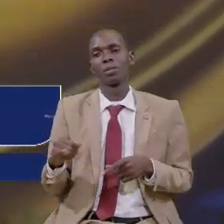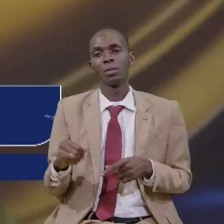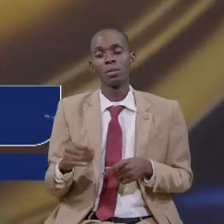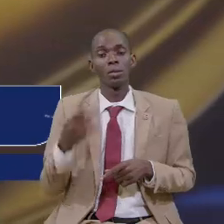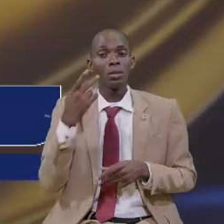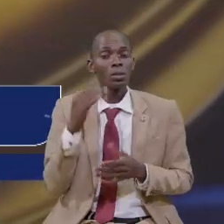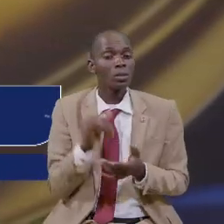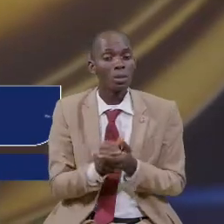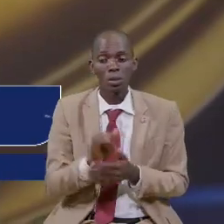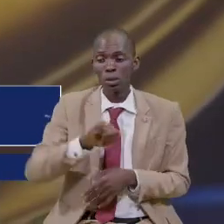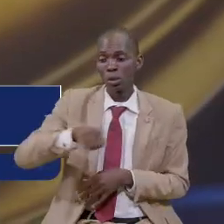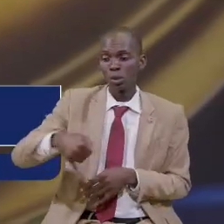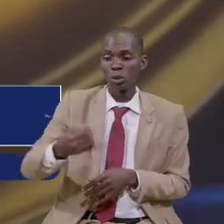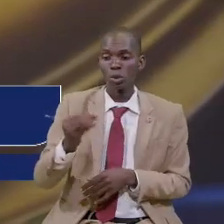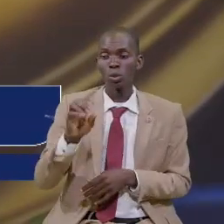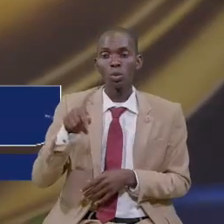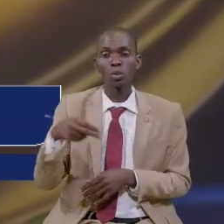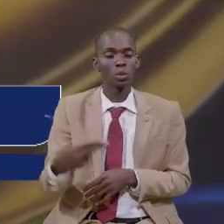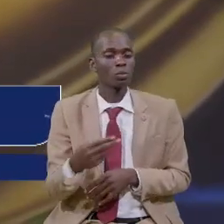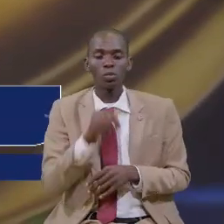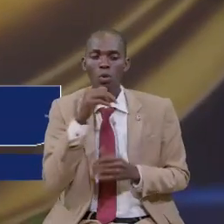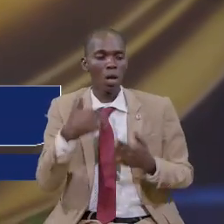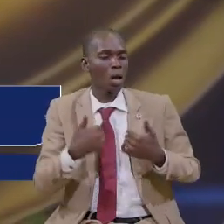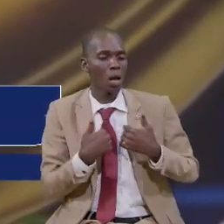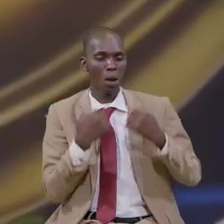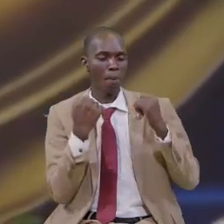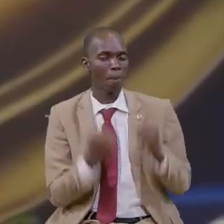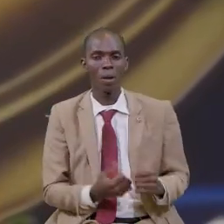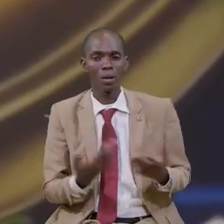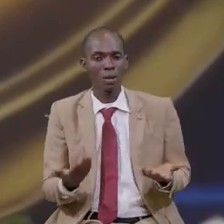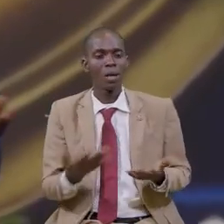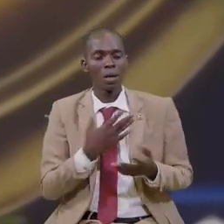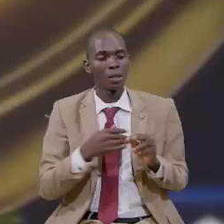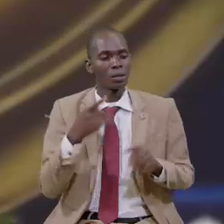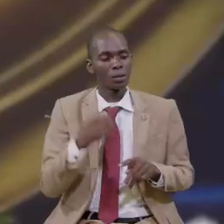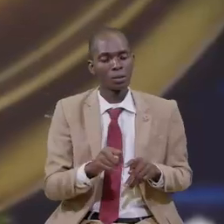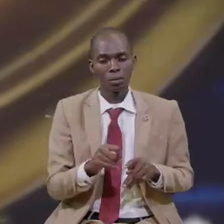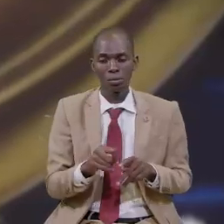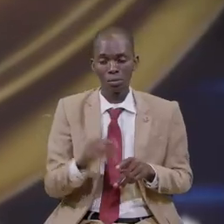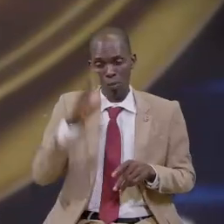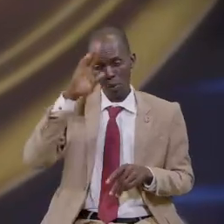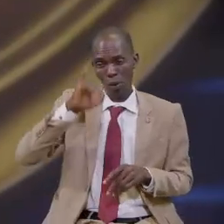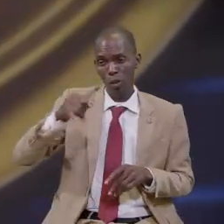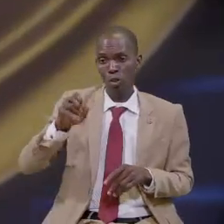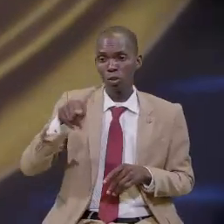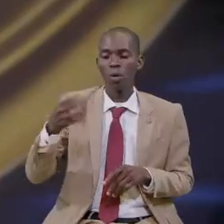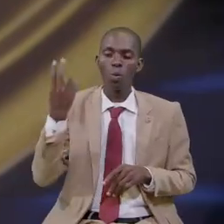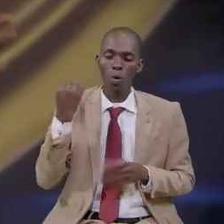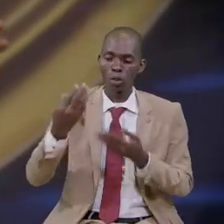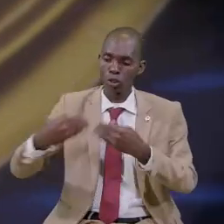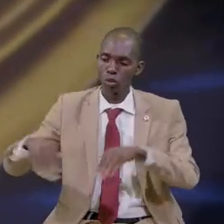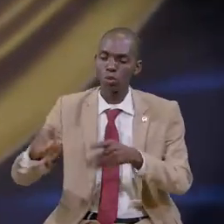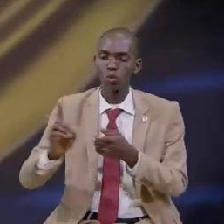power. And then they sold him to Potiphar's house. In Potiphar's house, for a time,